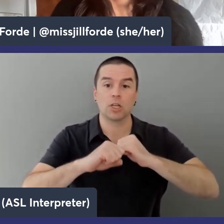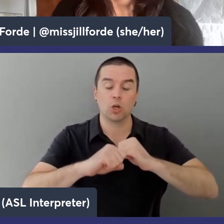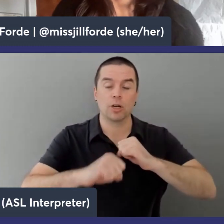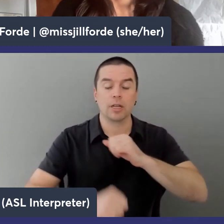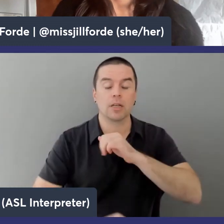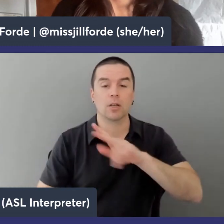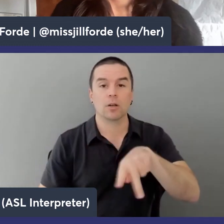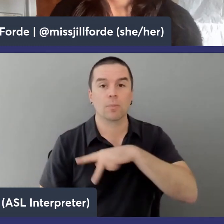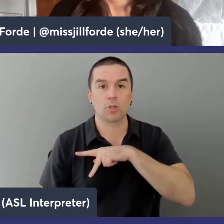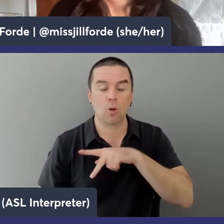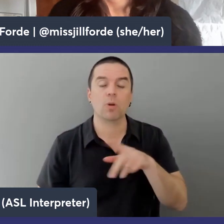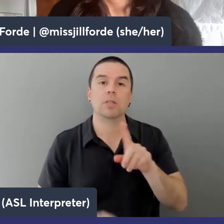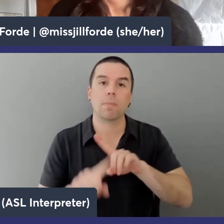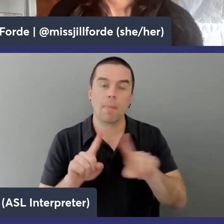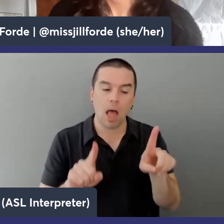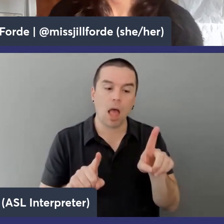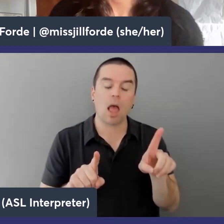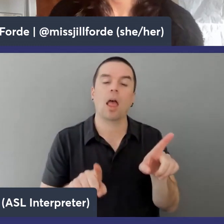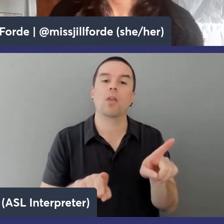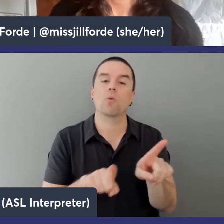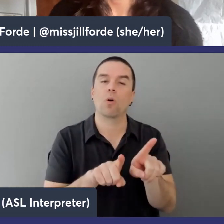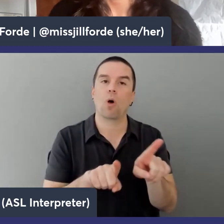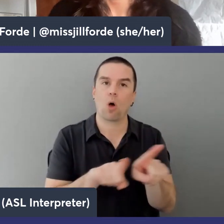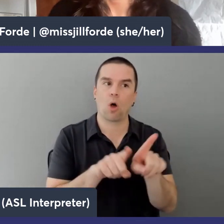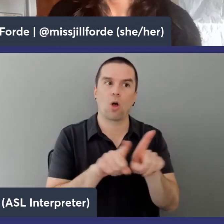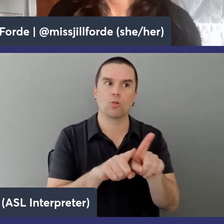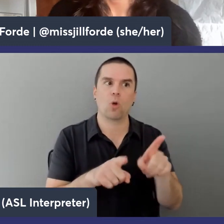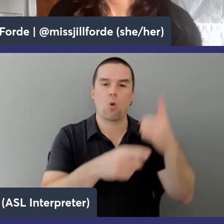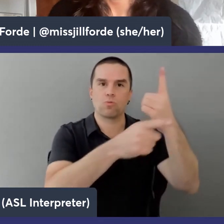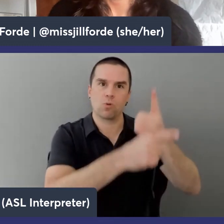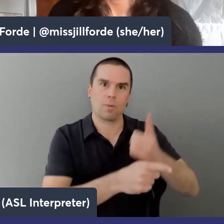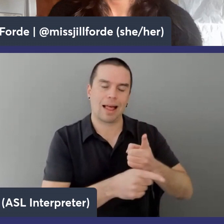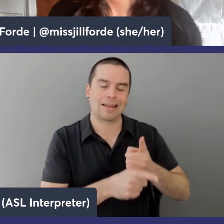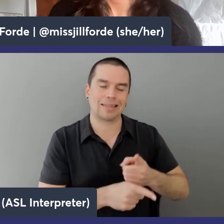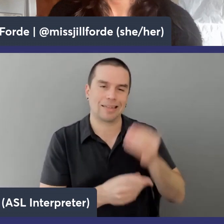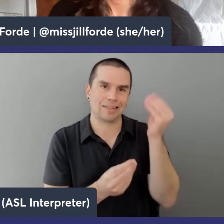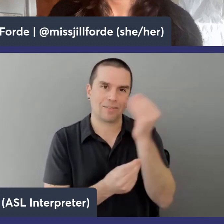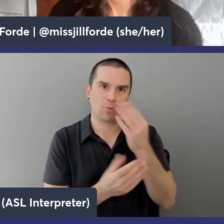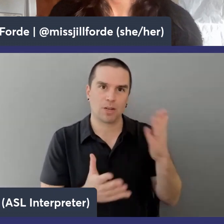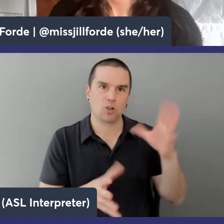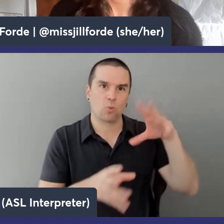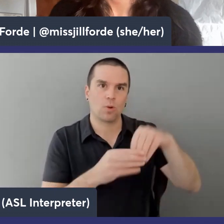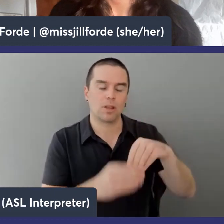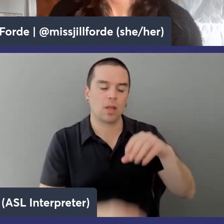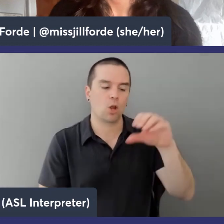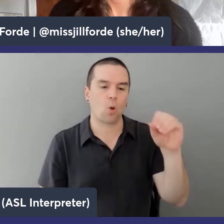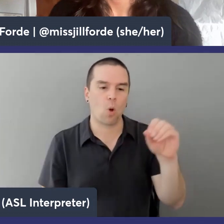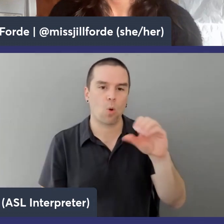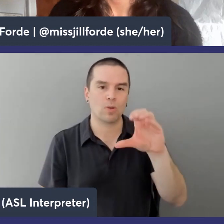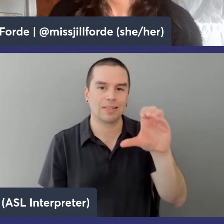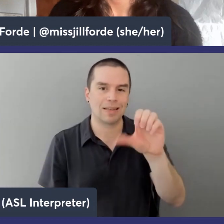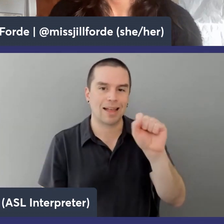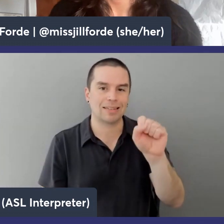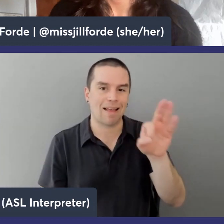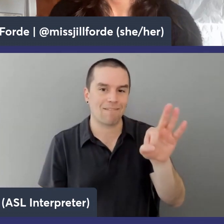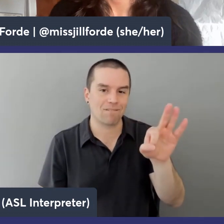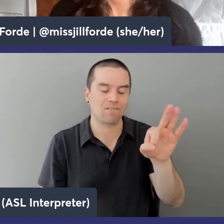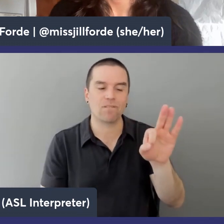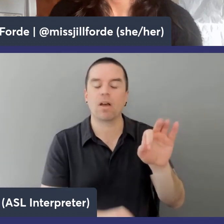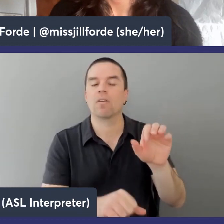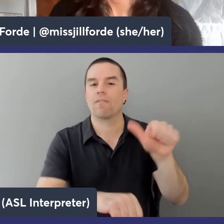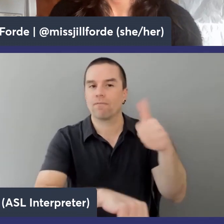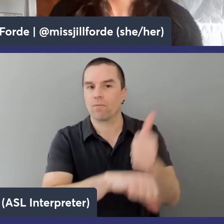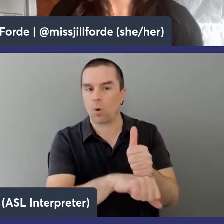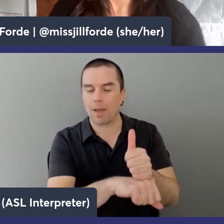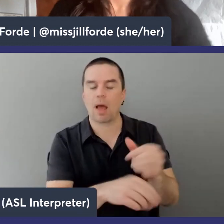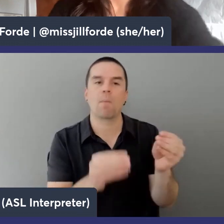personas, but we're also normalizing that information in OCSF format so that it's easier and simpler for security teams to run